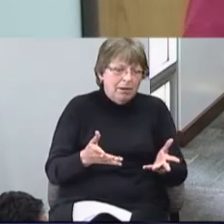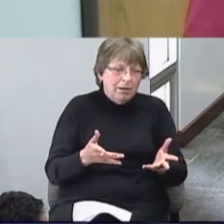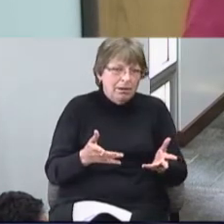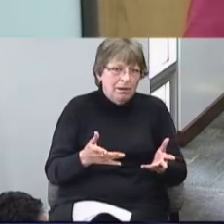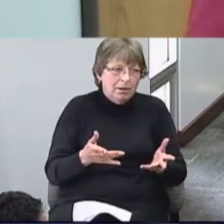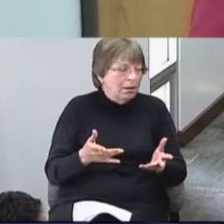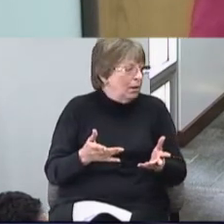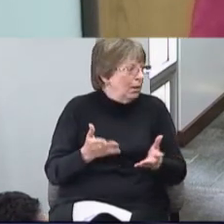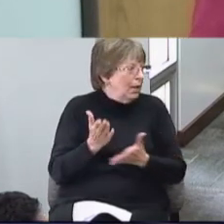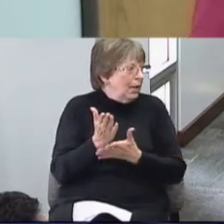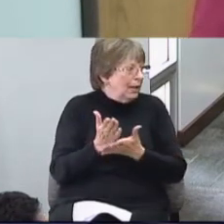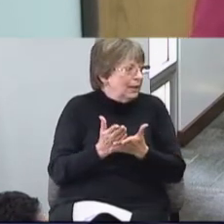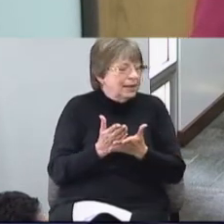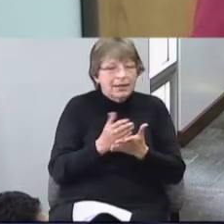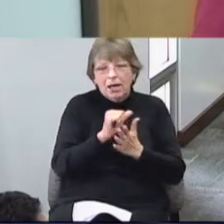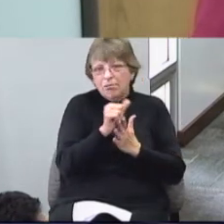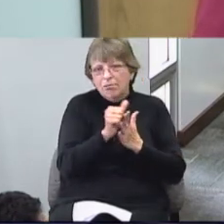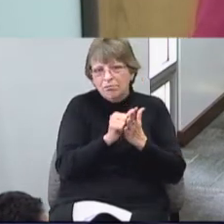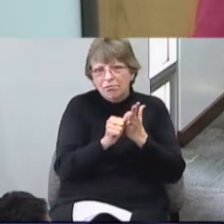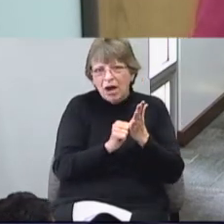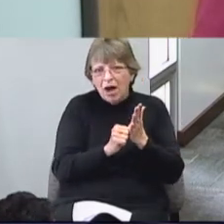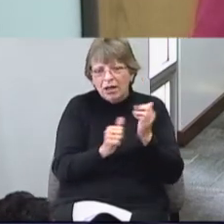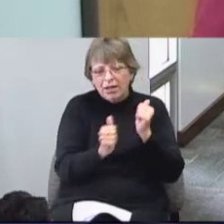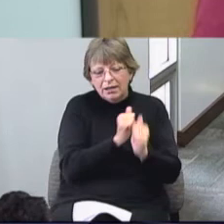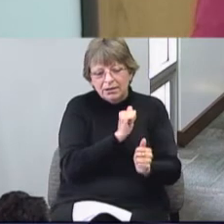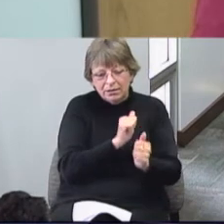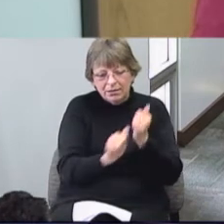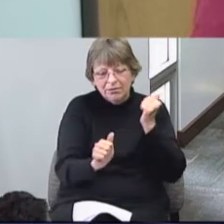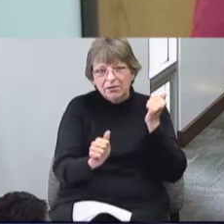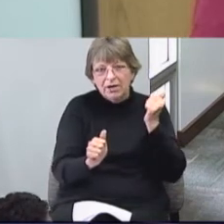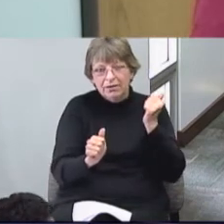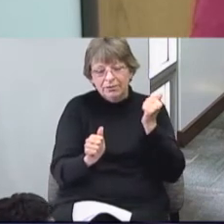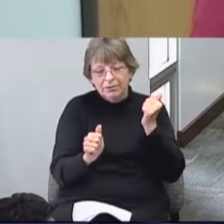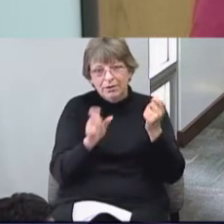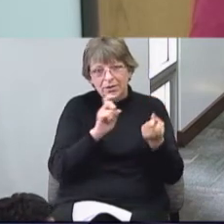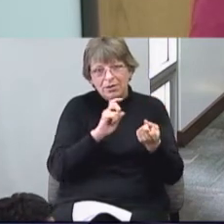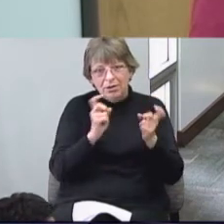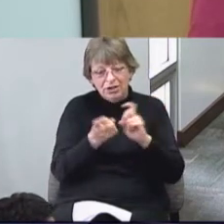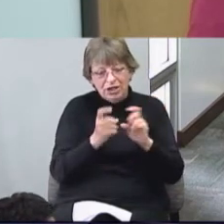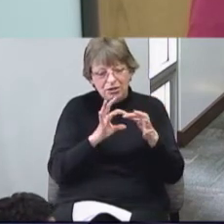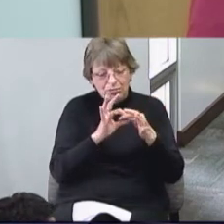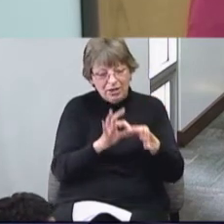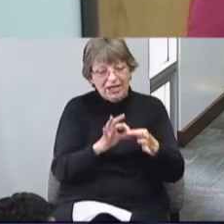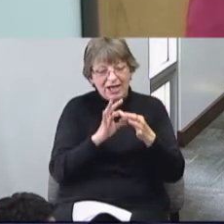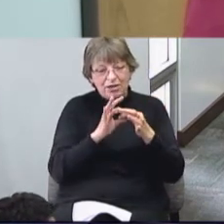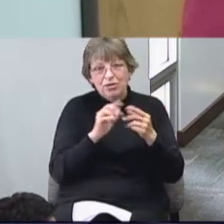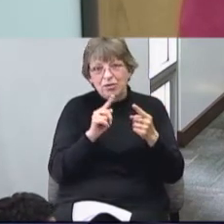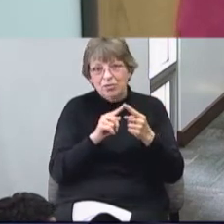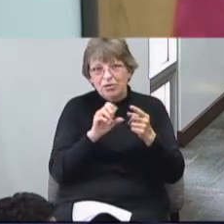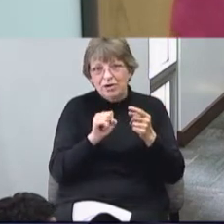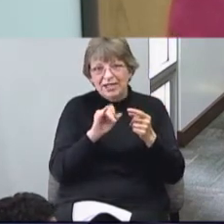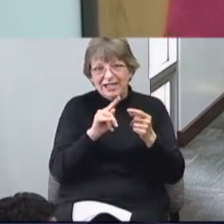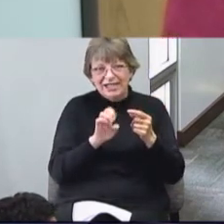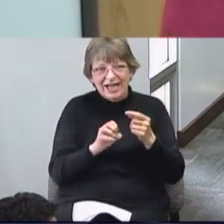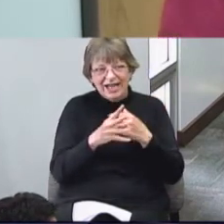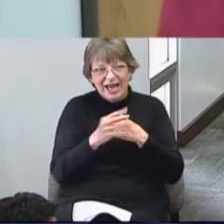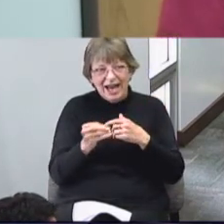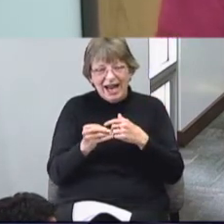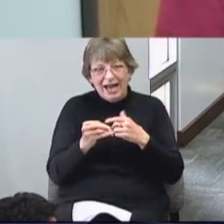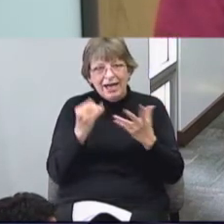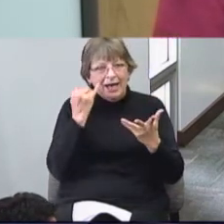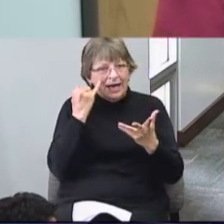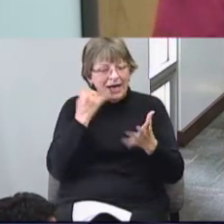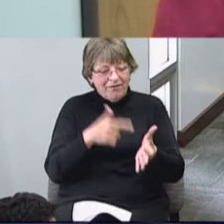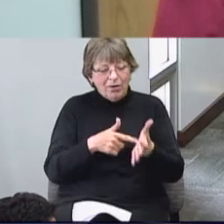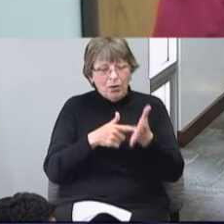the artwork is destroyed by severely altering its relationship to the site, and artwork requires excessive maintenance